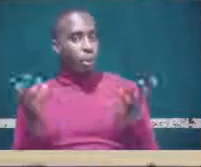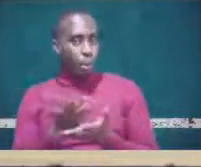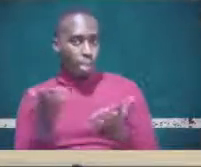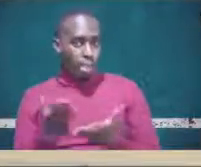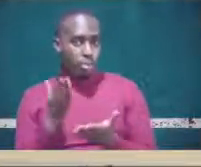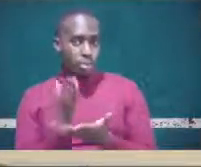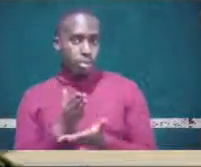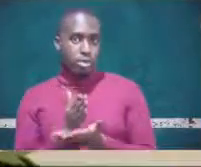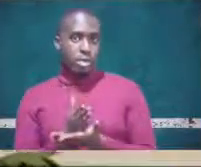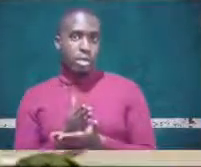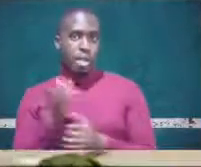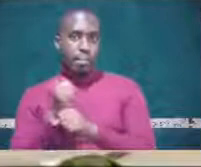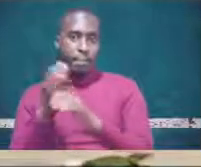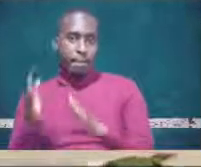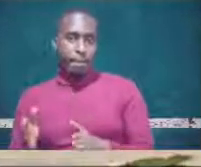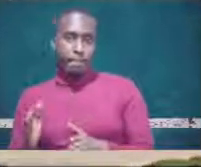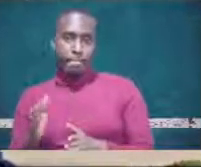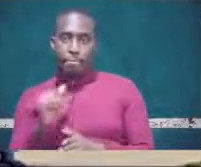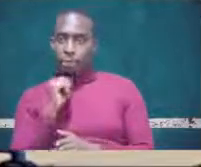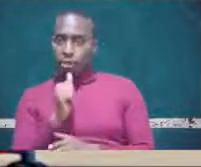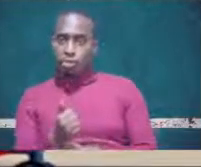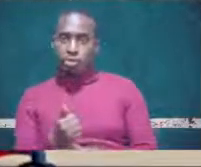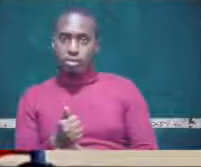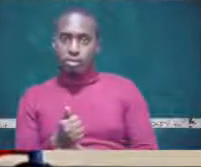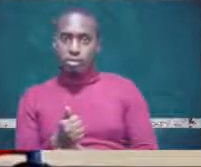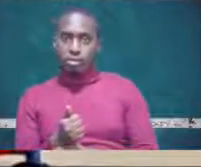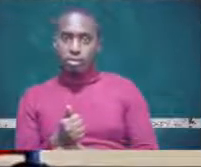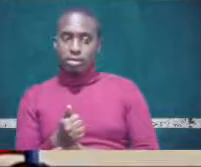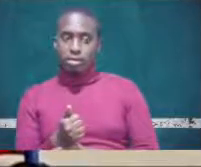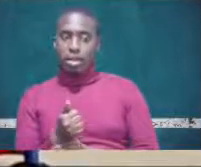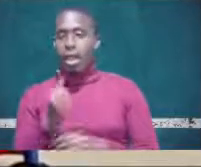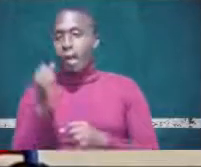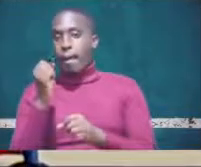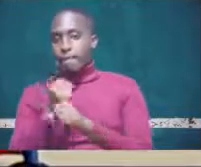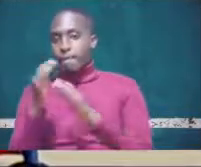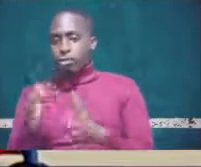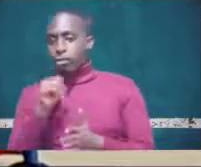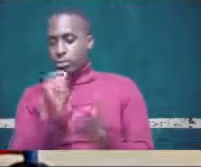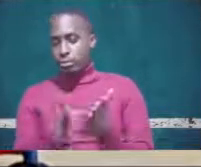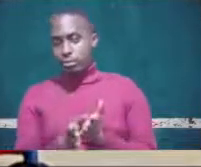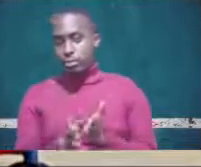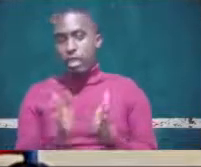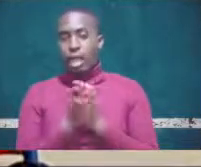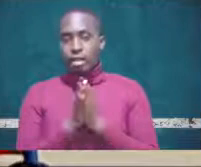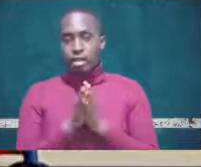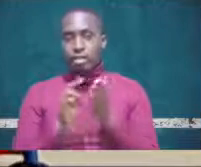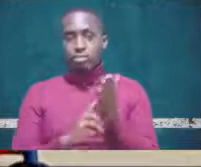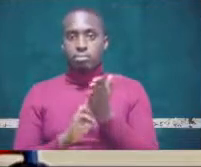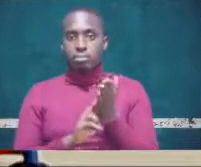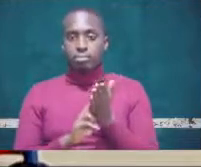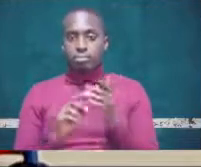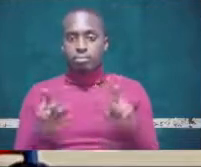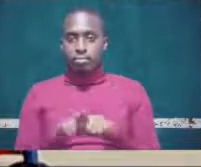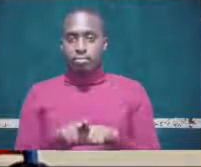is scarce and not where labor is scarce and applicable like in